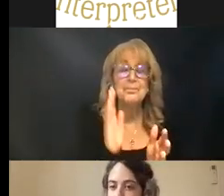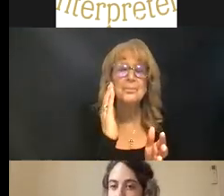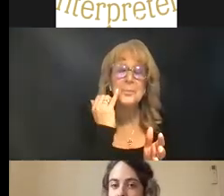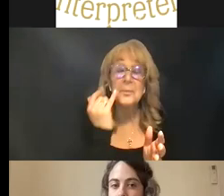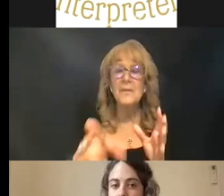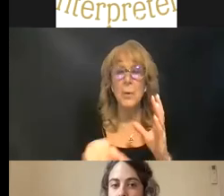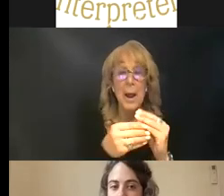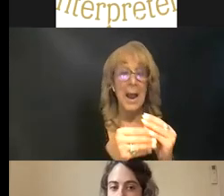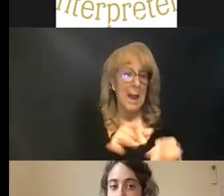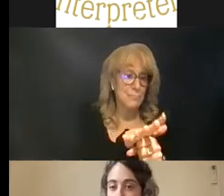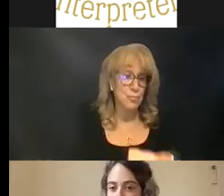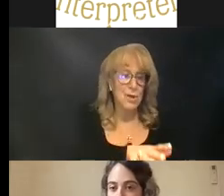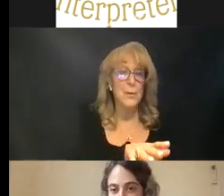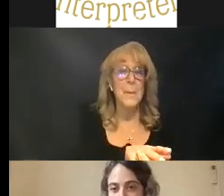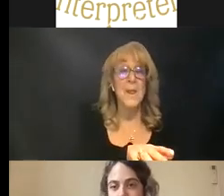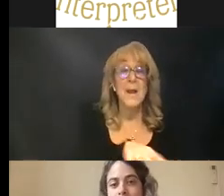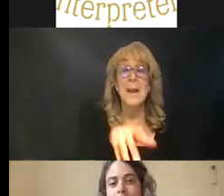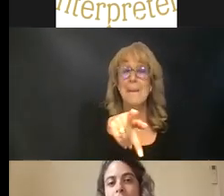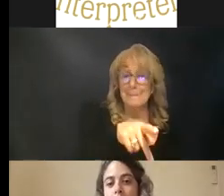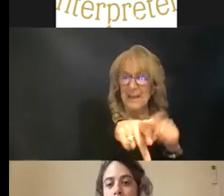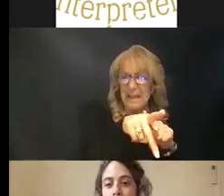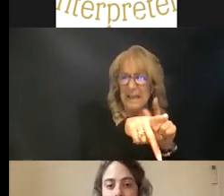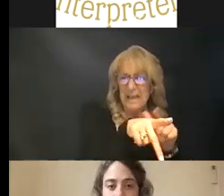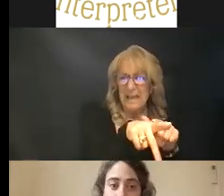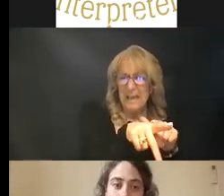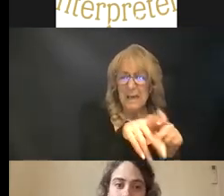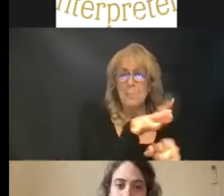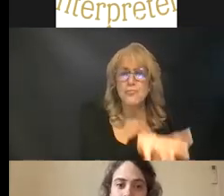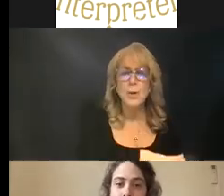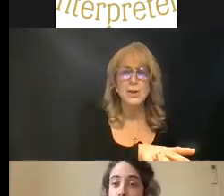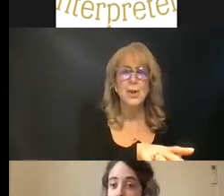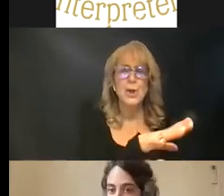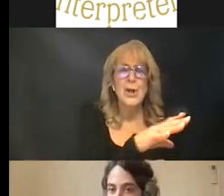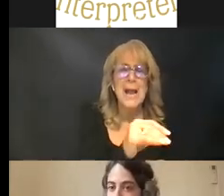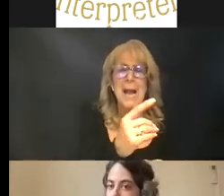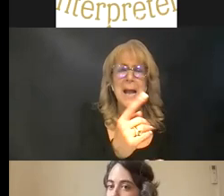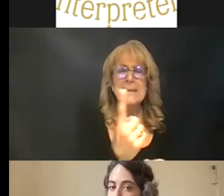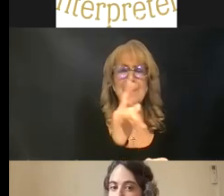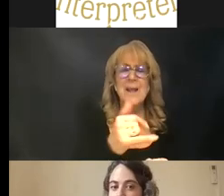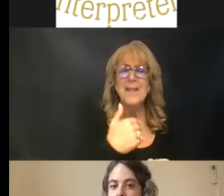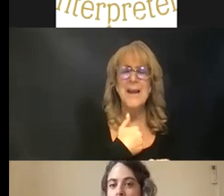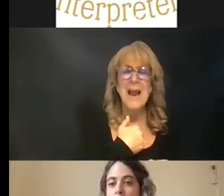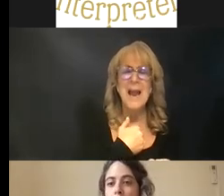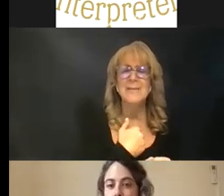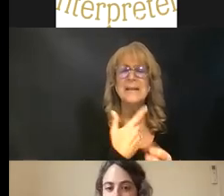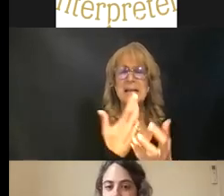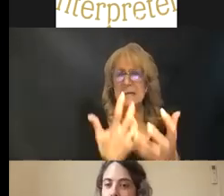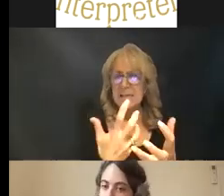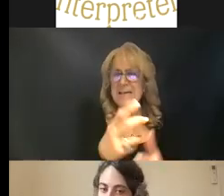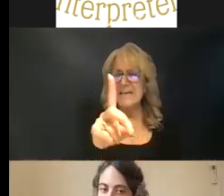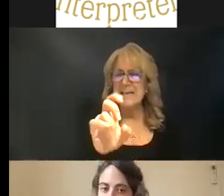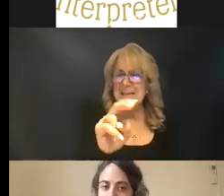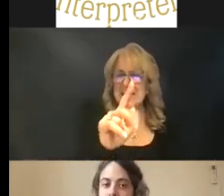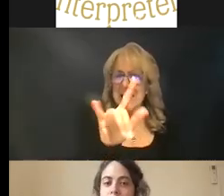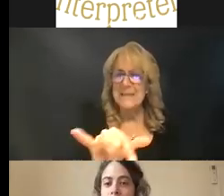the pressure that we call with the letter P here, and something that contains the density that we've heard about, and the speed or